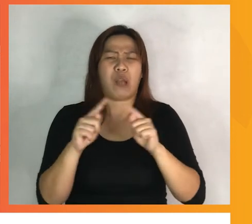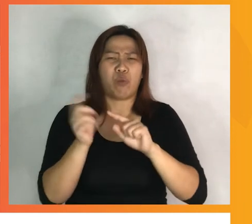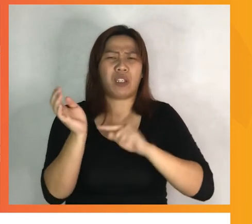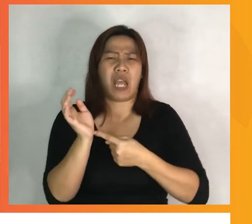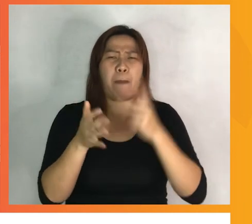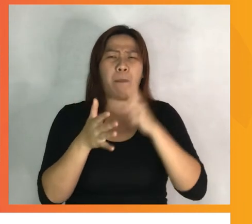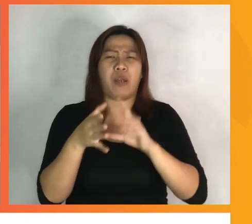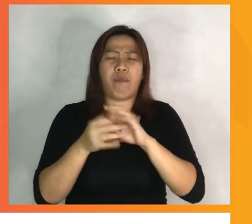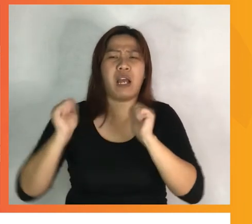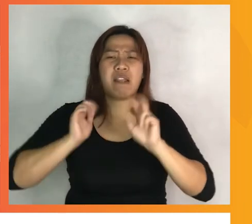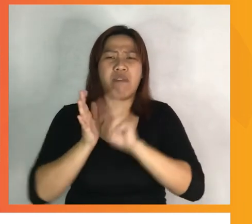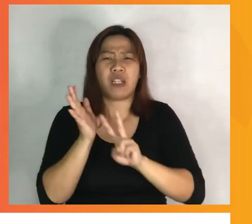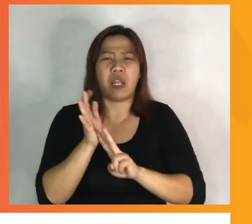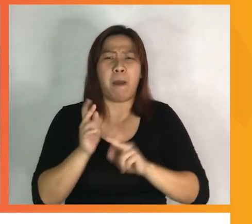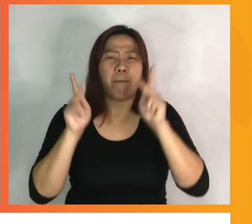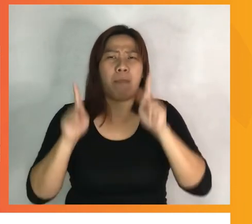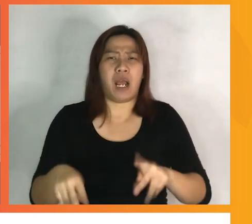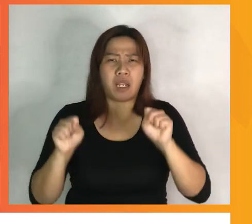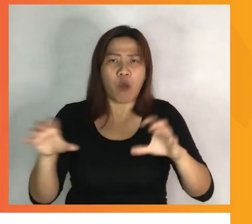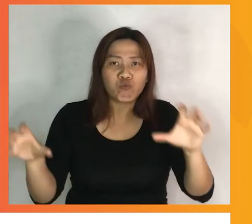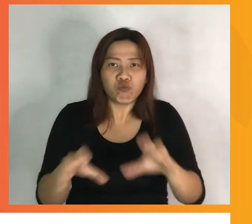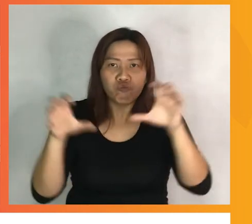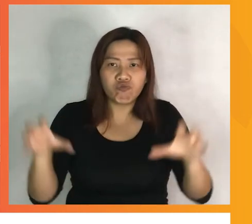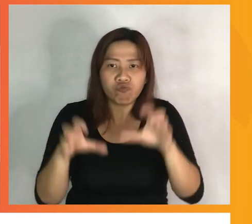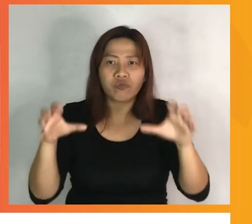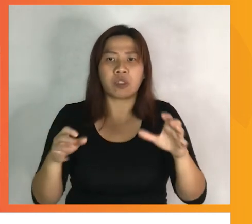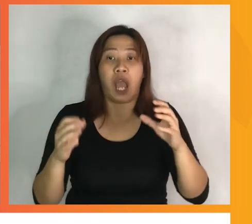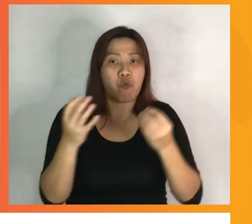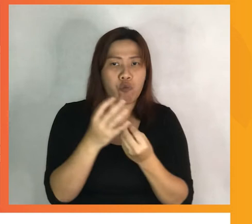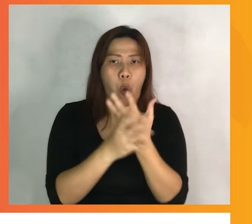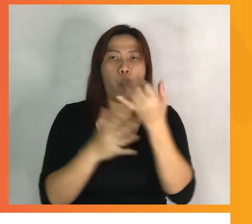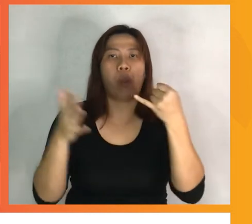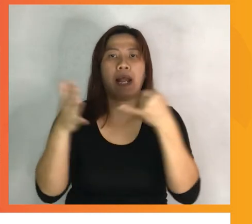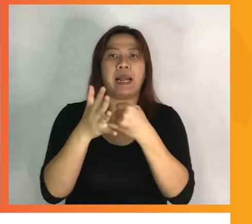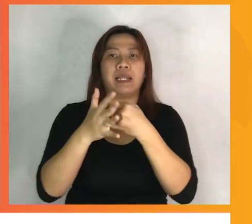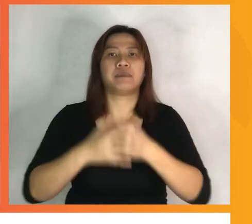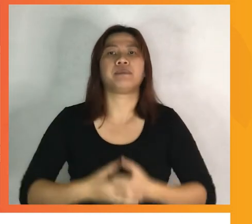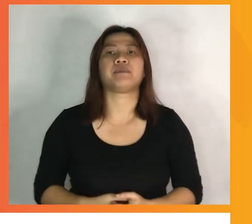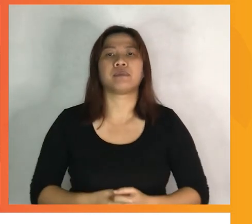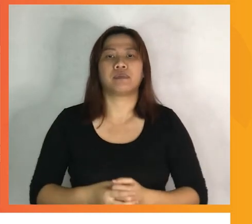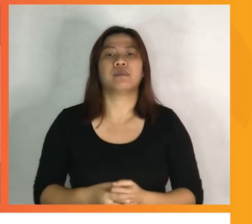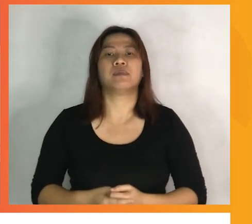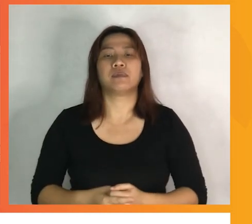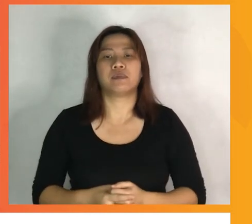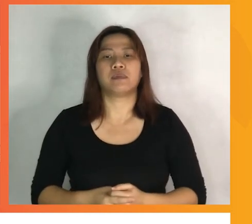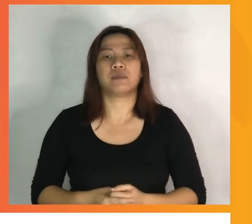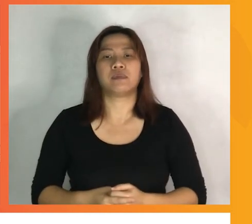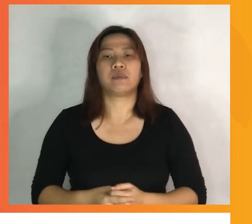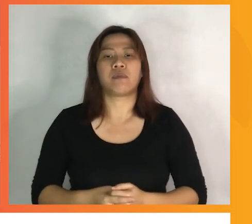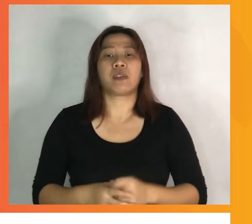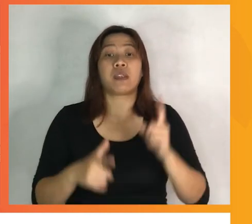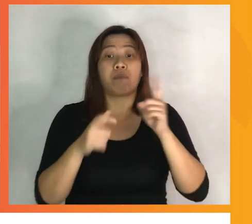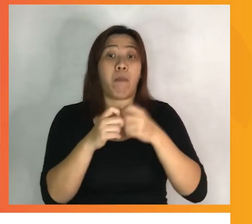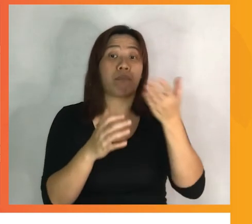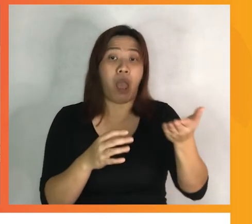to start with the part of an activity that a young person can do and grow the activity from